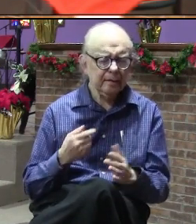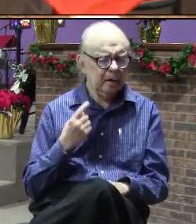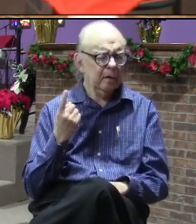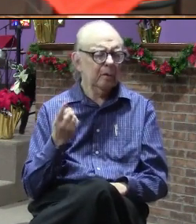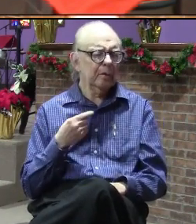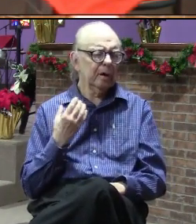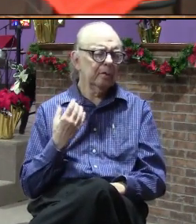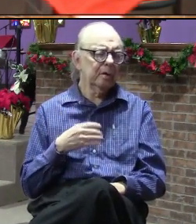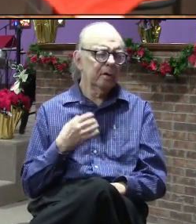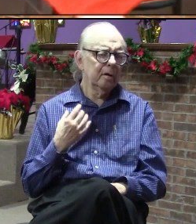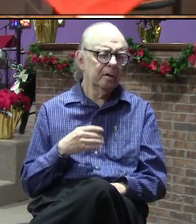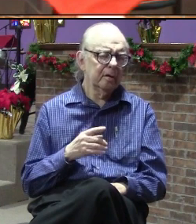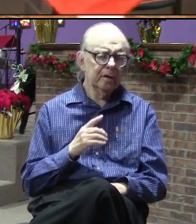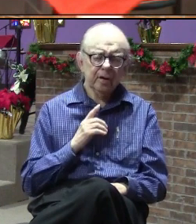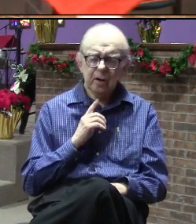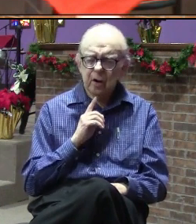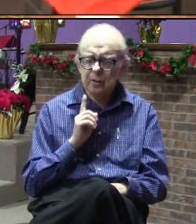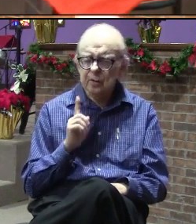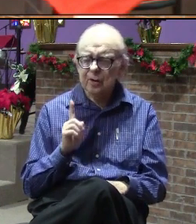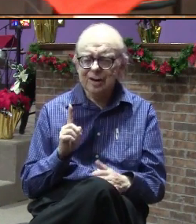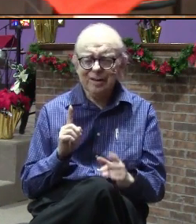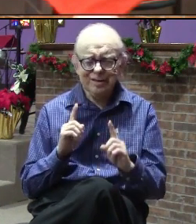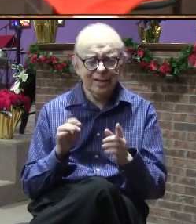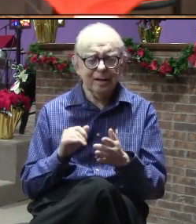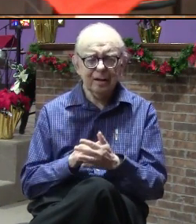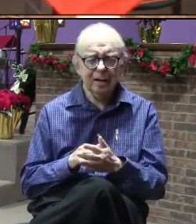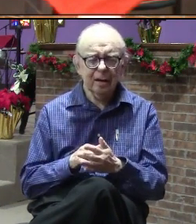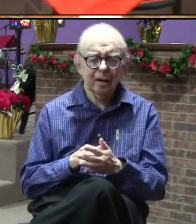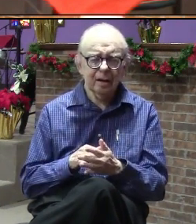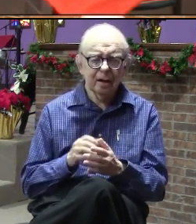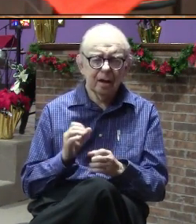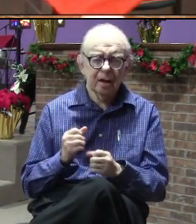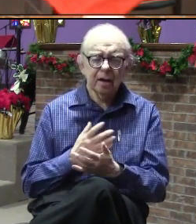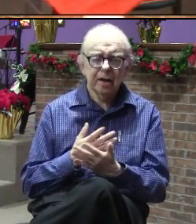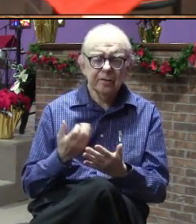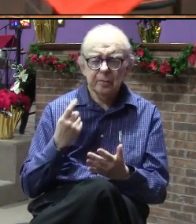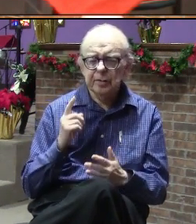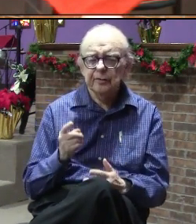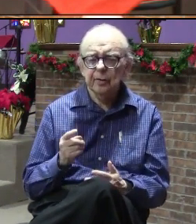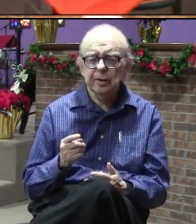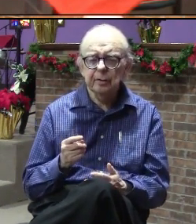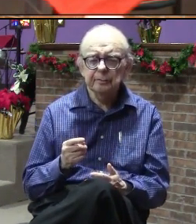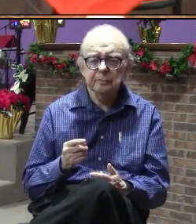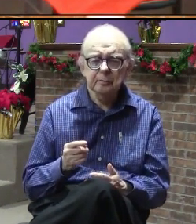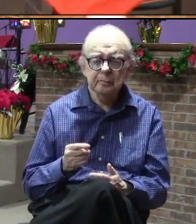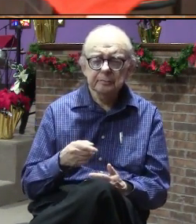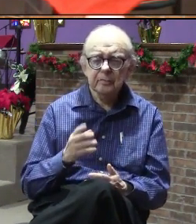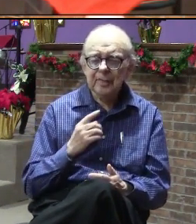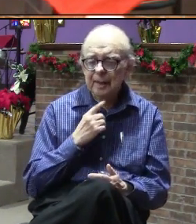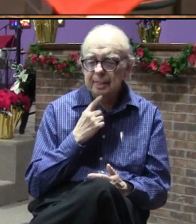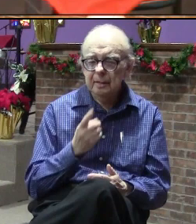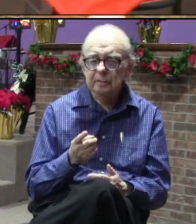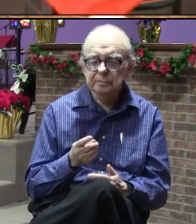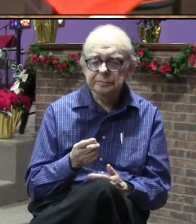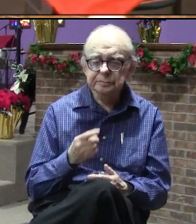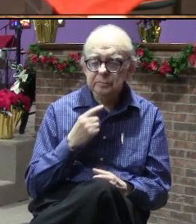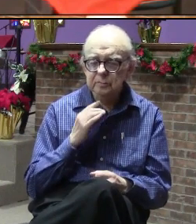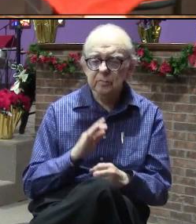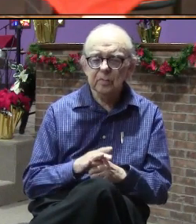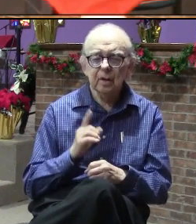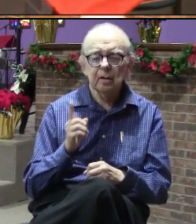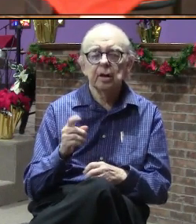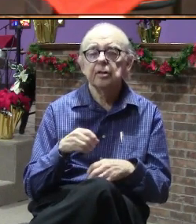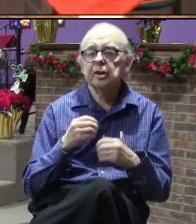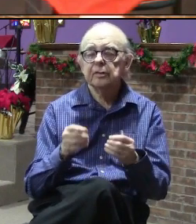wow, is this what we're coming to? But I've got something for you. And God has said, I've promised us that he's